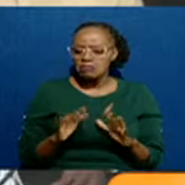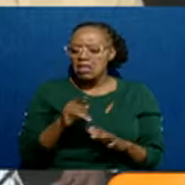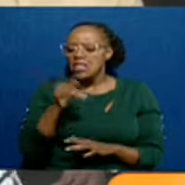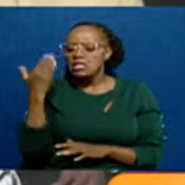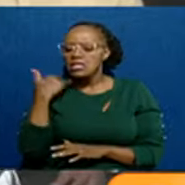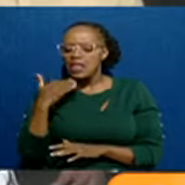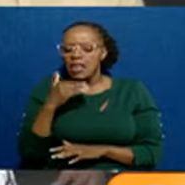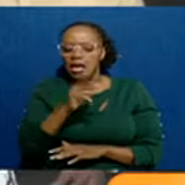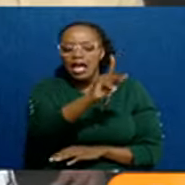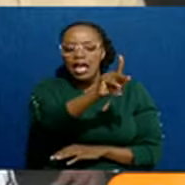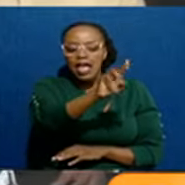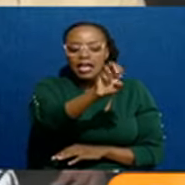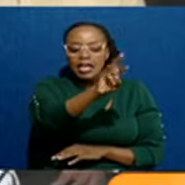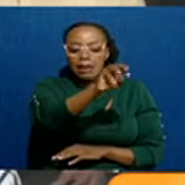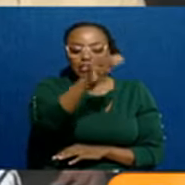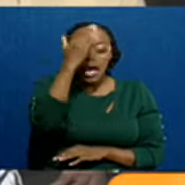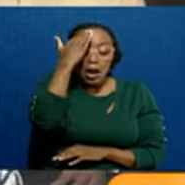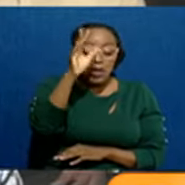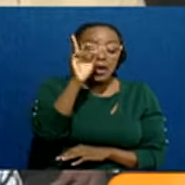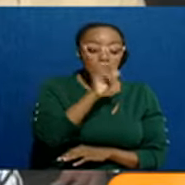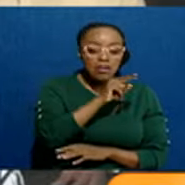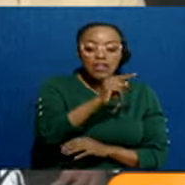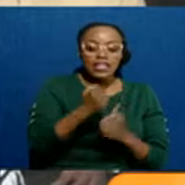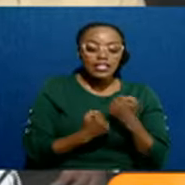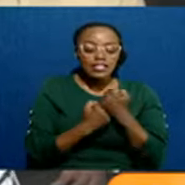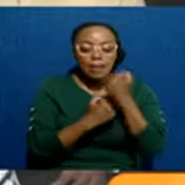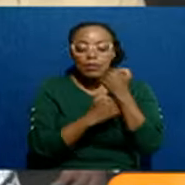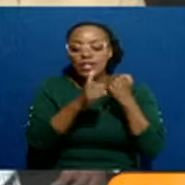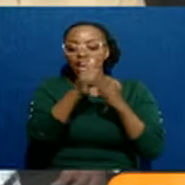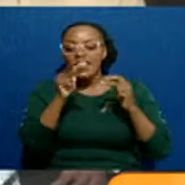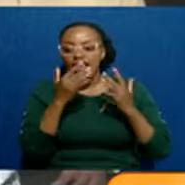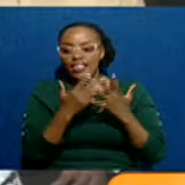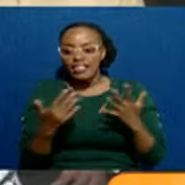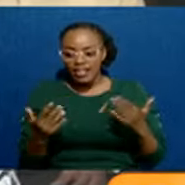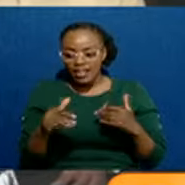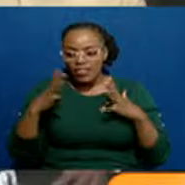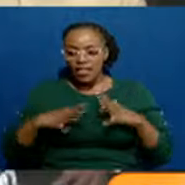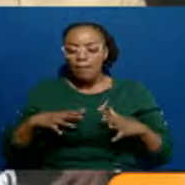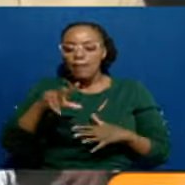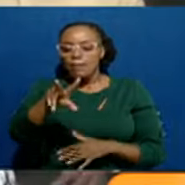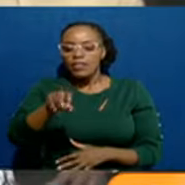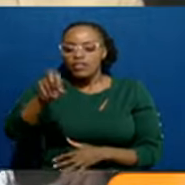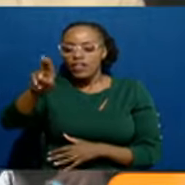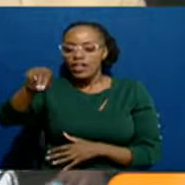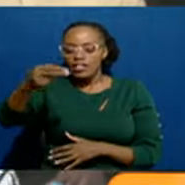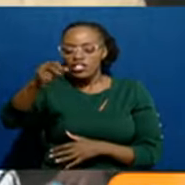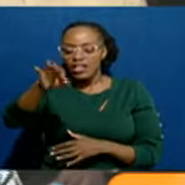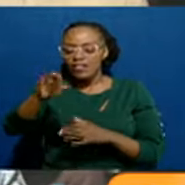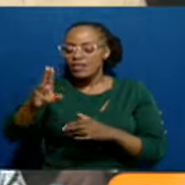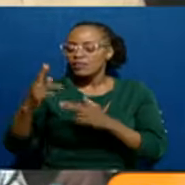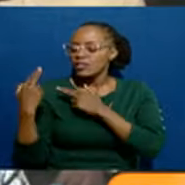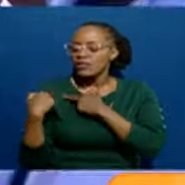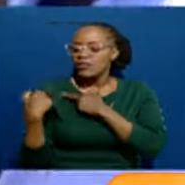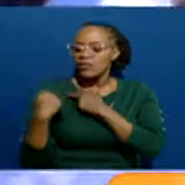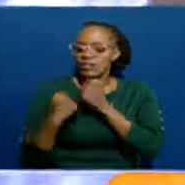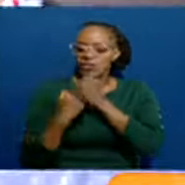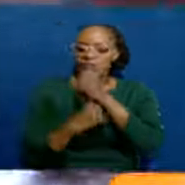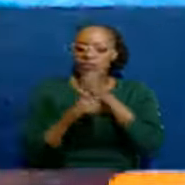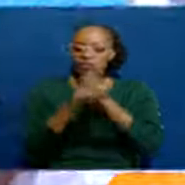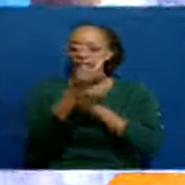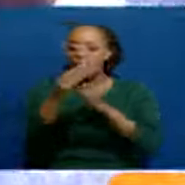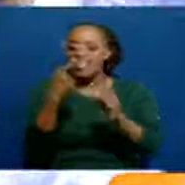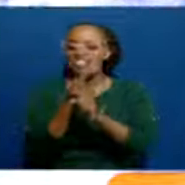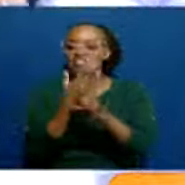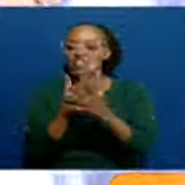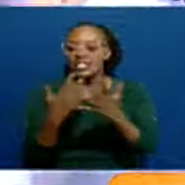walikuwa Kemsa, nimejua ndio wana sponsor maneno mengine. Wale watu walikuwa naiba NHIF ndio wana sponsor mambo mengine.